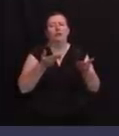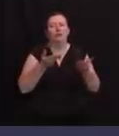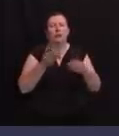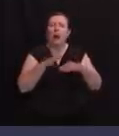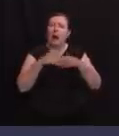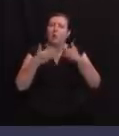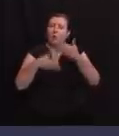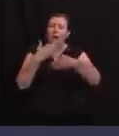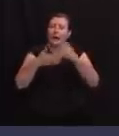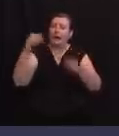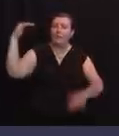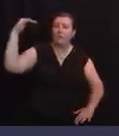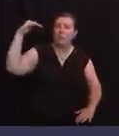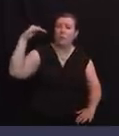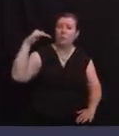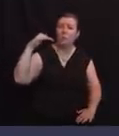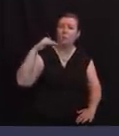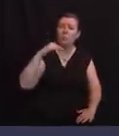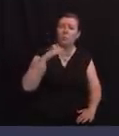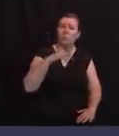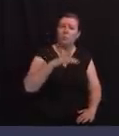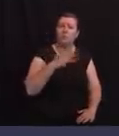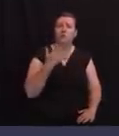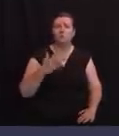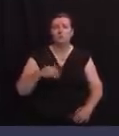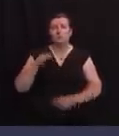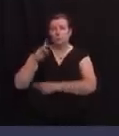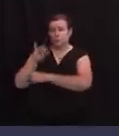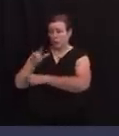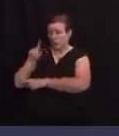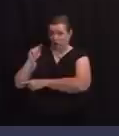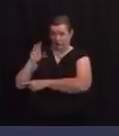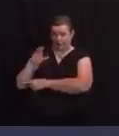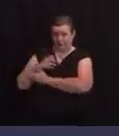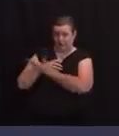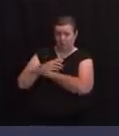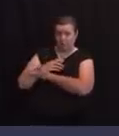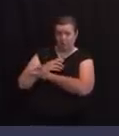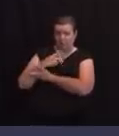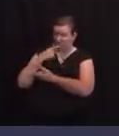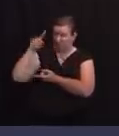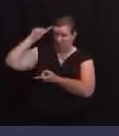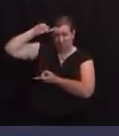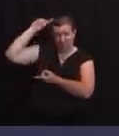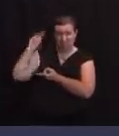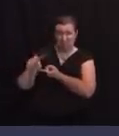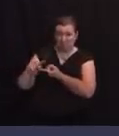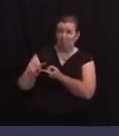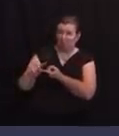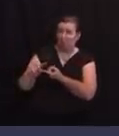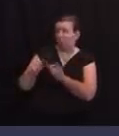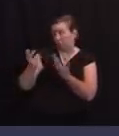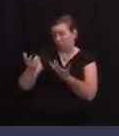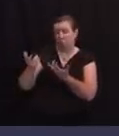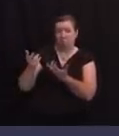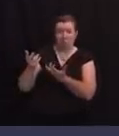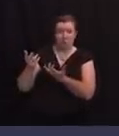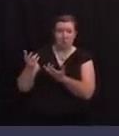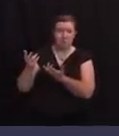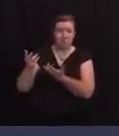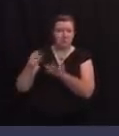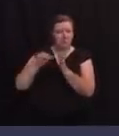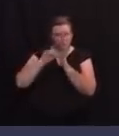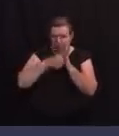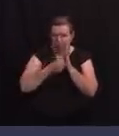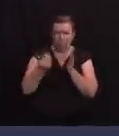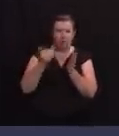Judy, on the long-term care cases, you mentioned a minute ago, that's in a dramatically different and better place, but you can reiterate what you said a minute ago. Do you mind if we